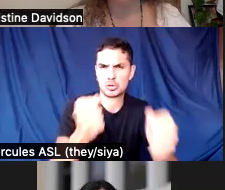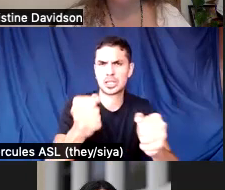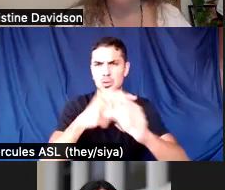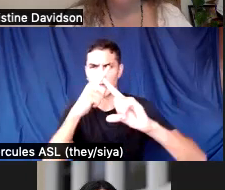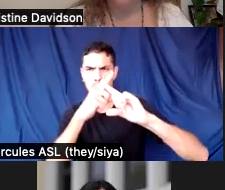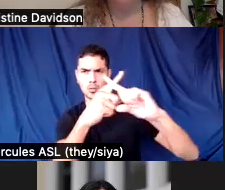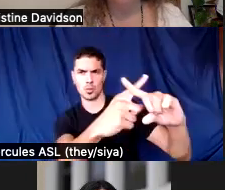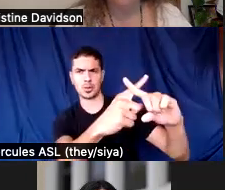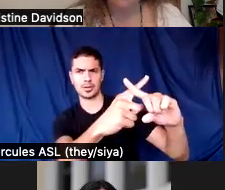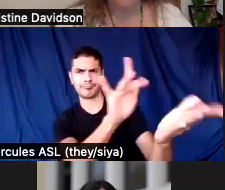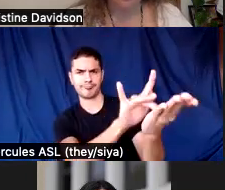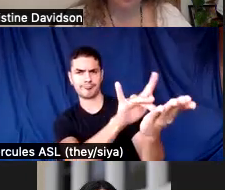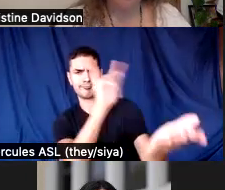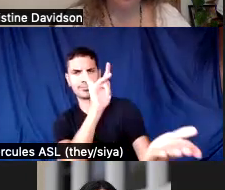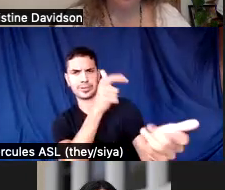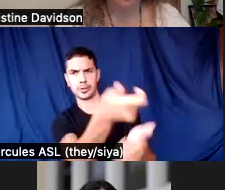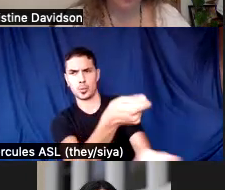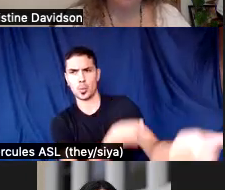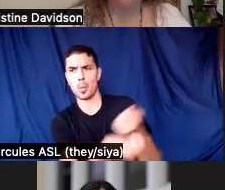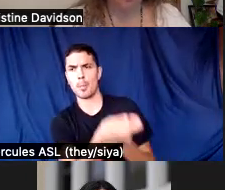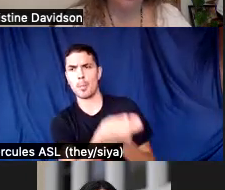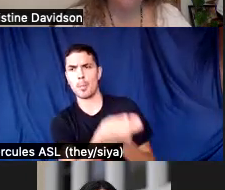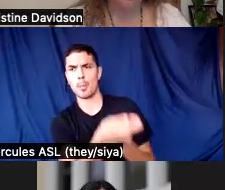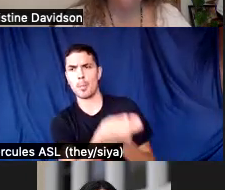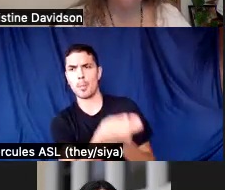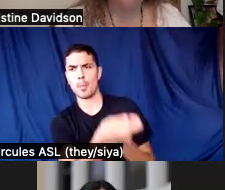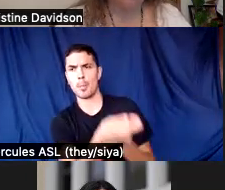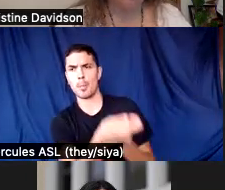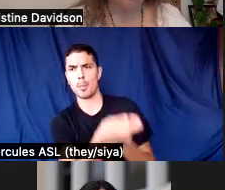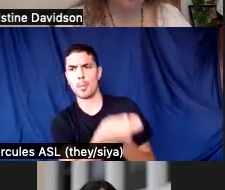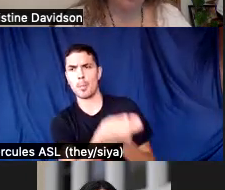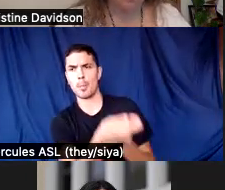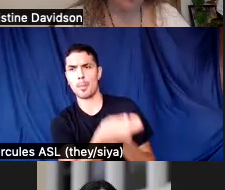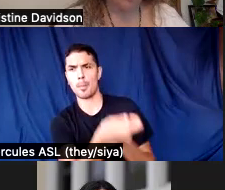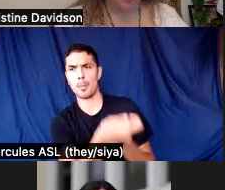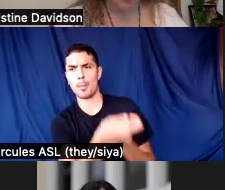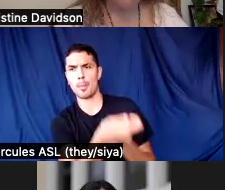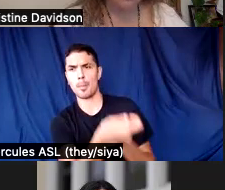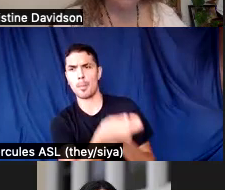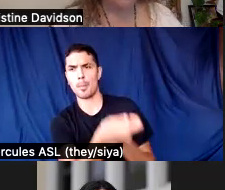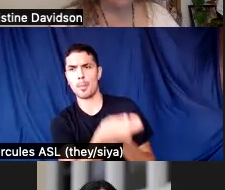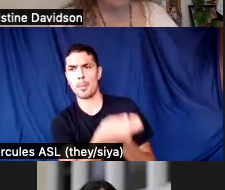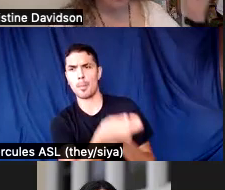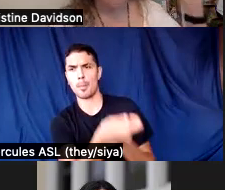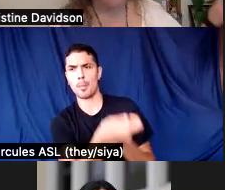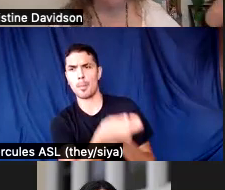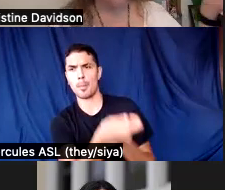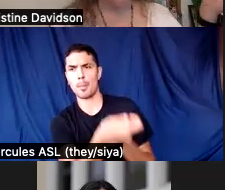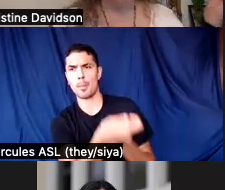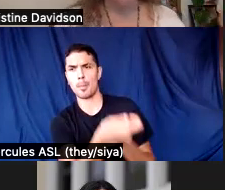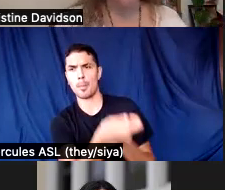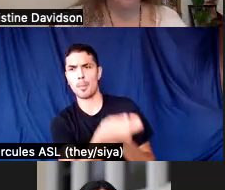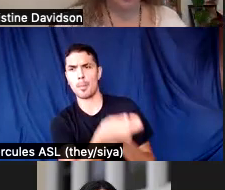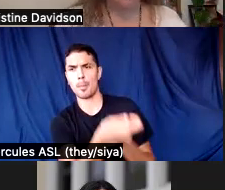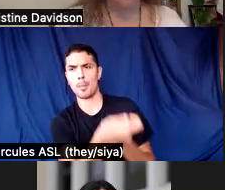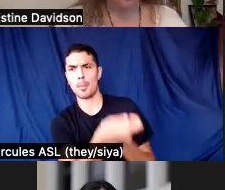that. And the reason these are helpful to kind of go into, in our advocacy, it helps us to kind